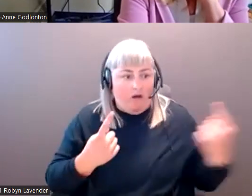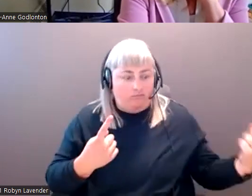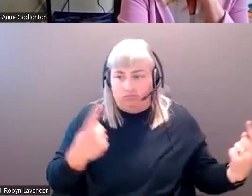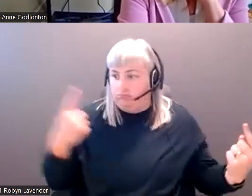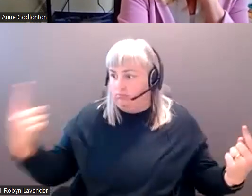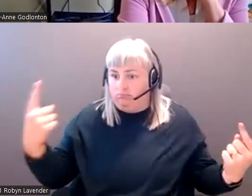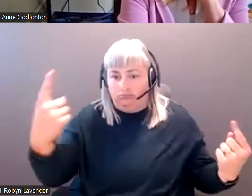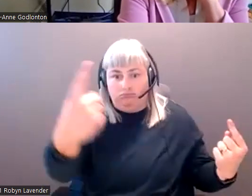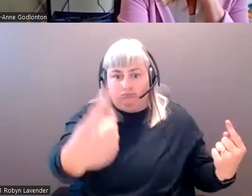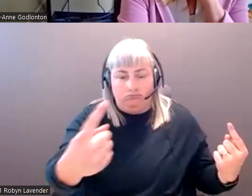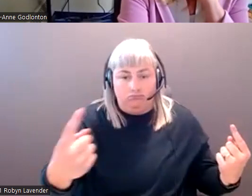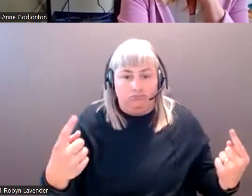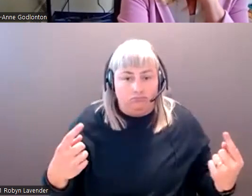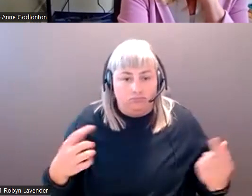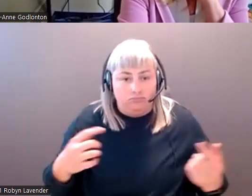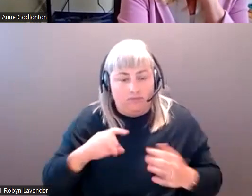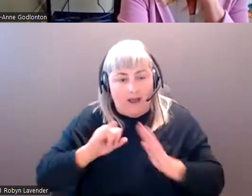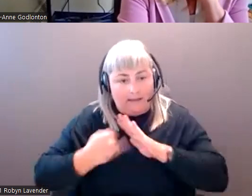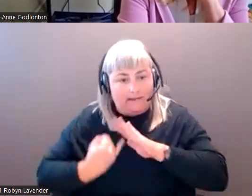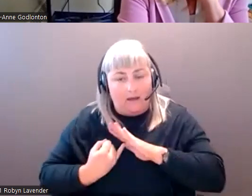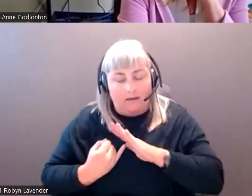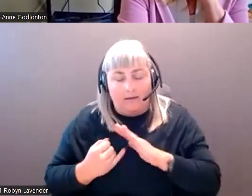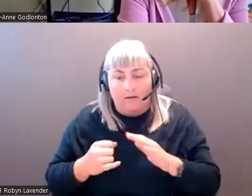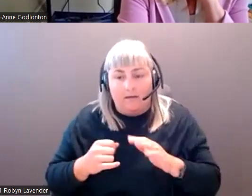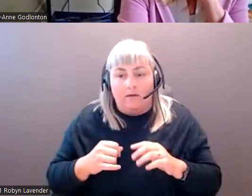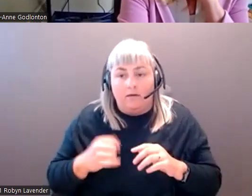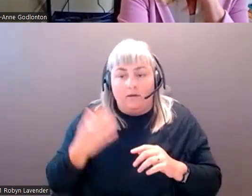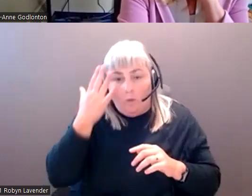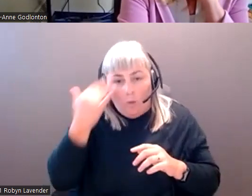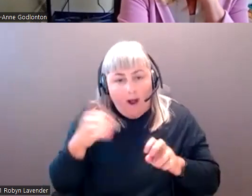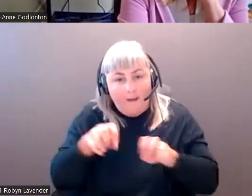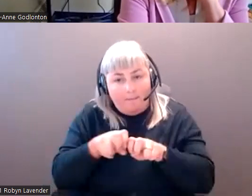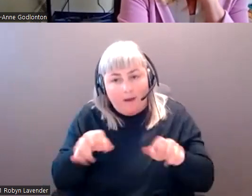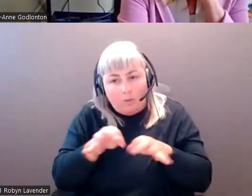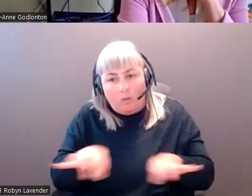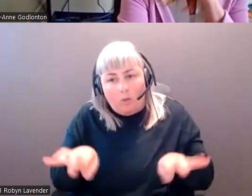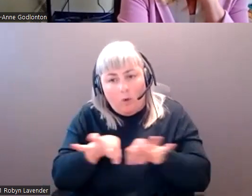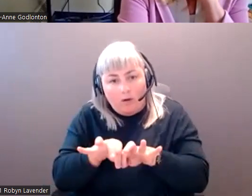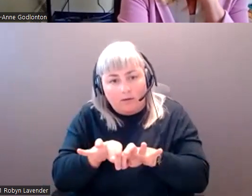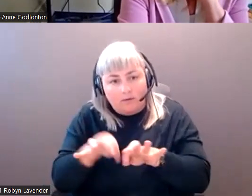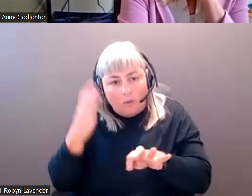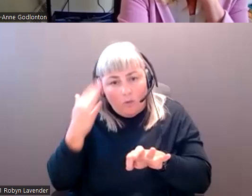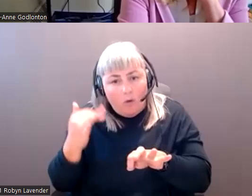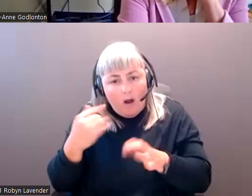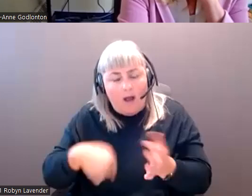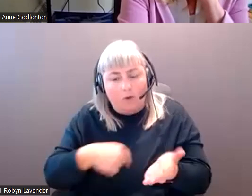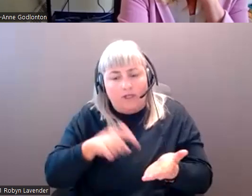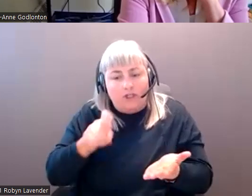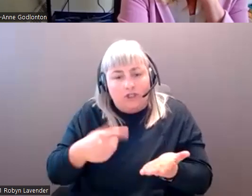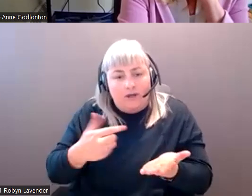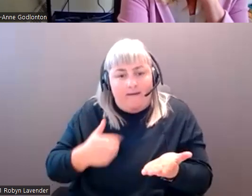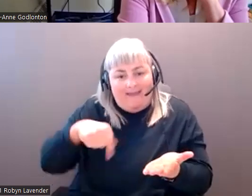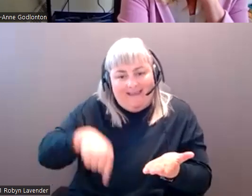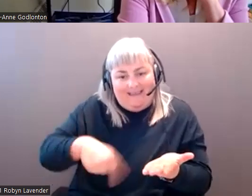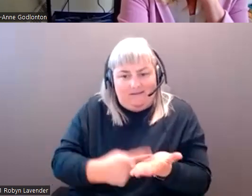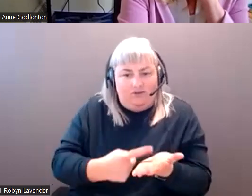do you think it's important for us to have a forum like this? Are we talking about what we should be talking about today? We're introducing people